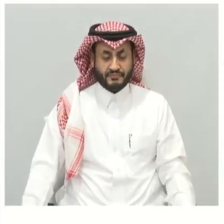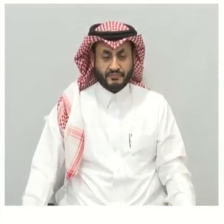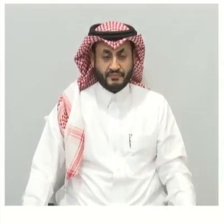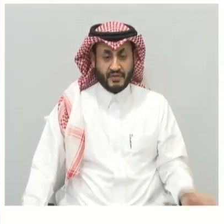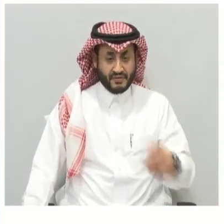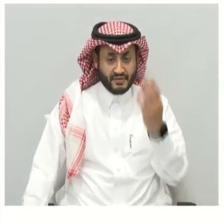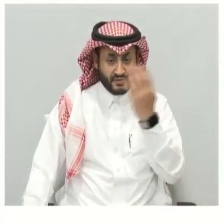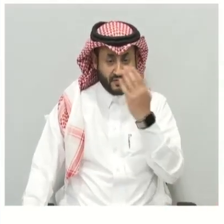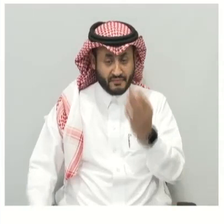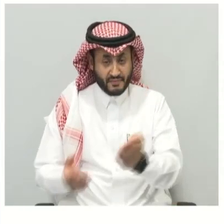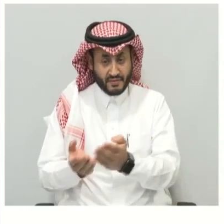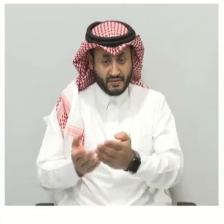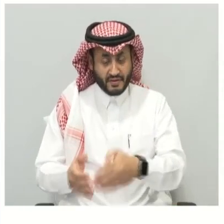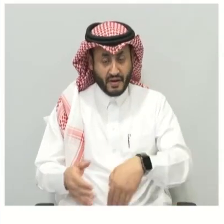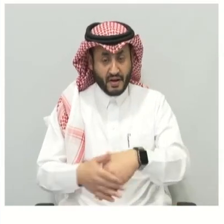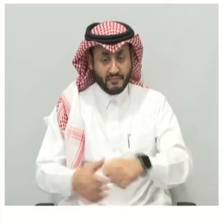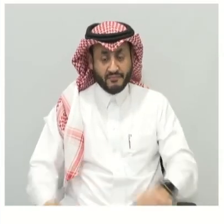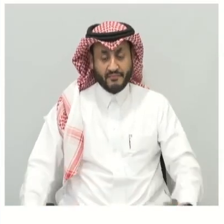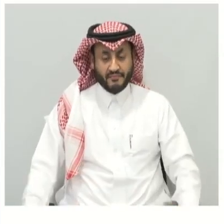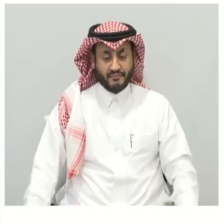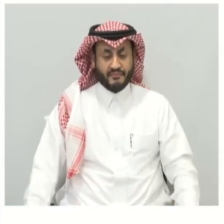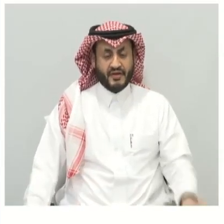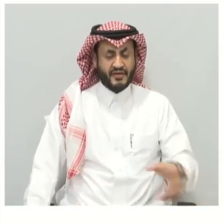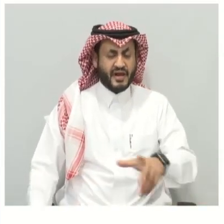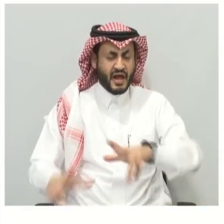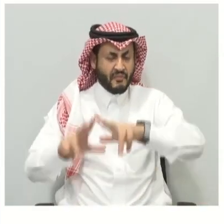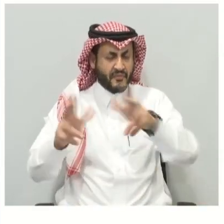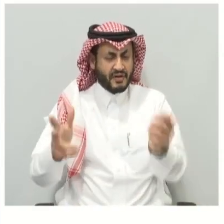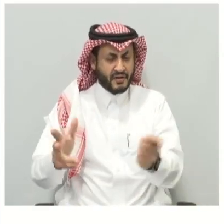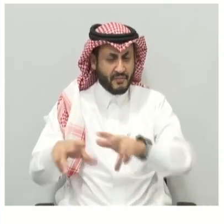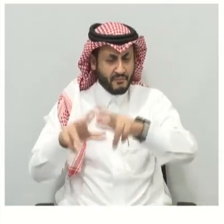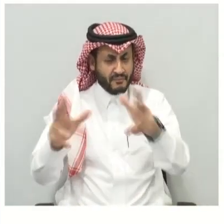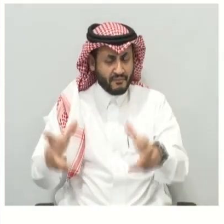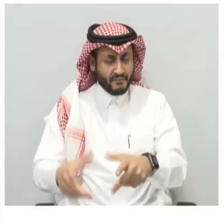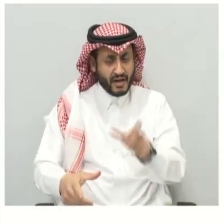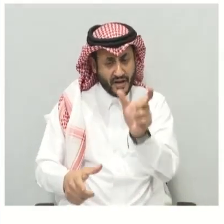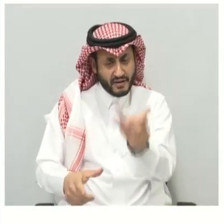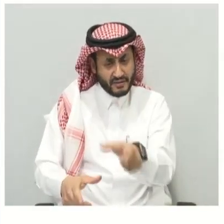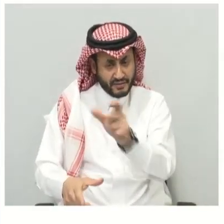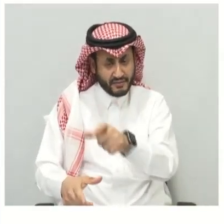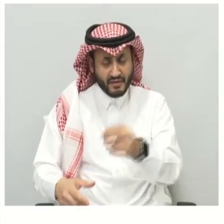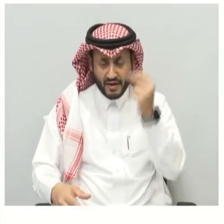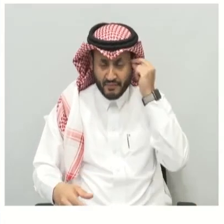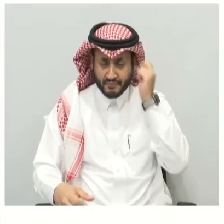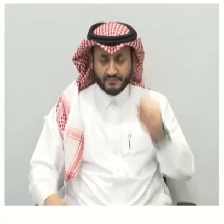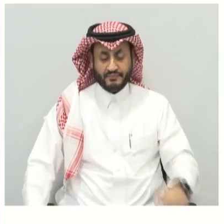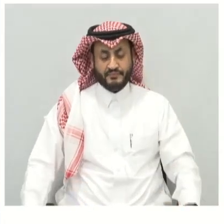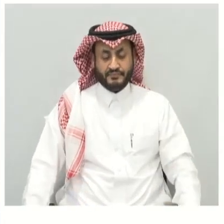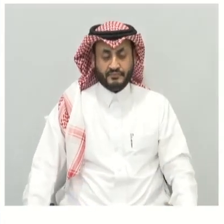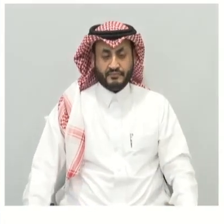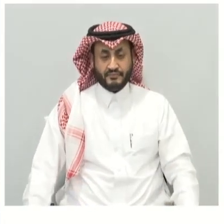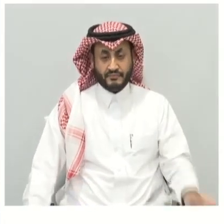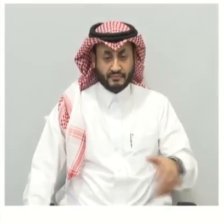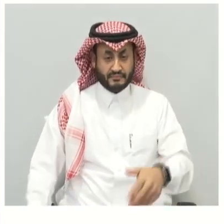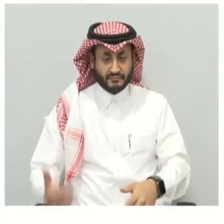to read about school clubs, and we're going to write description about a person or people that we know. As for the